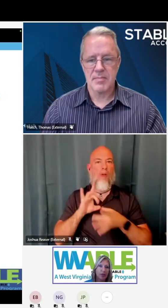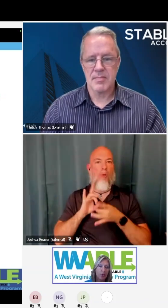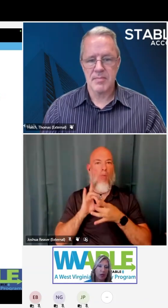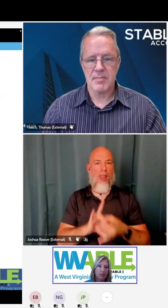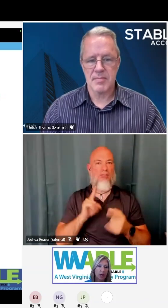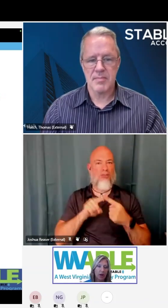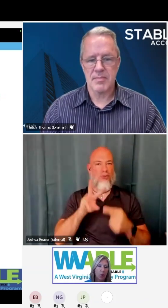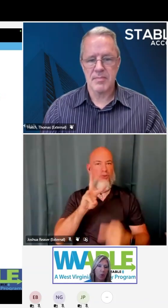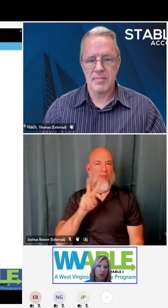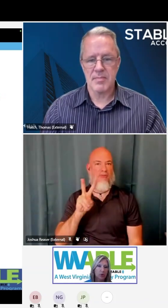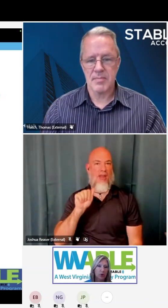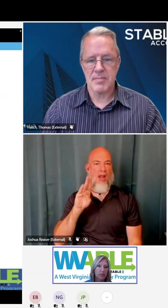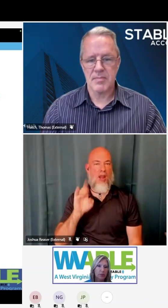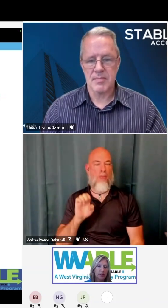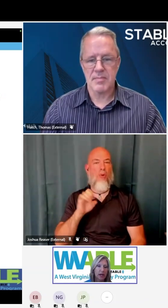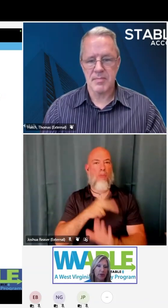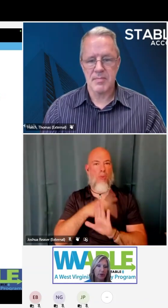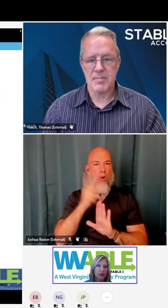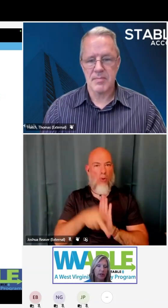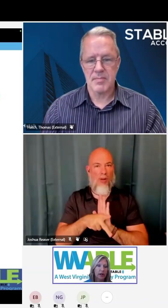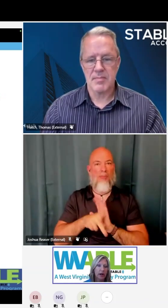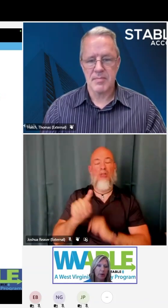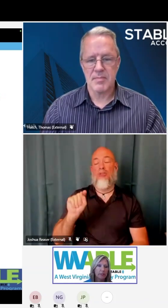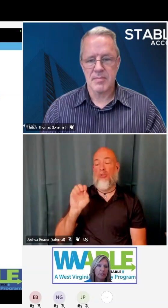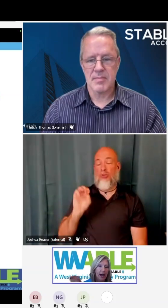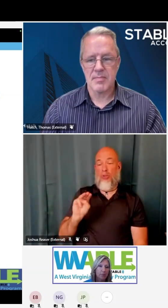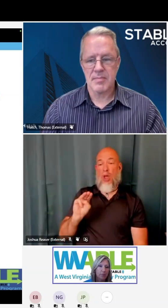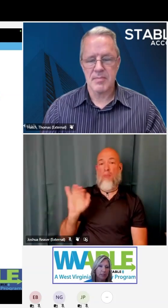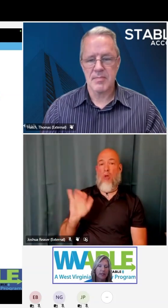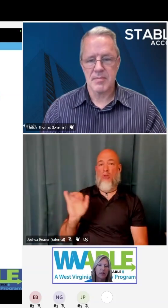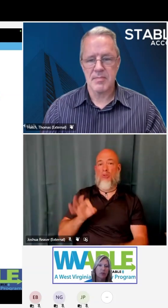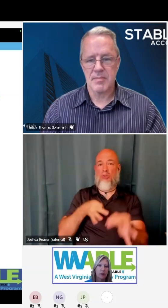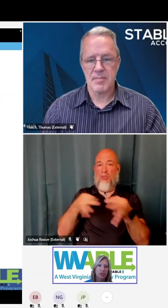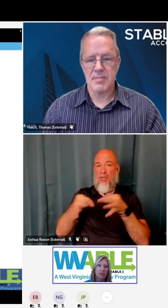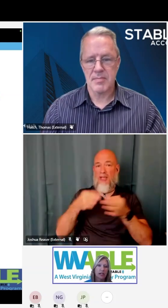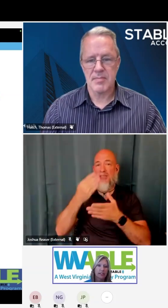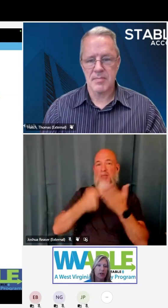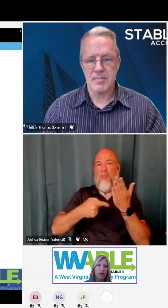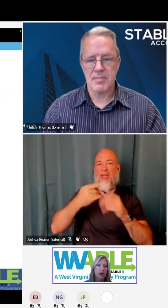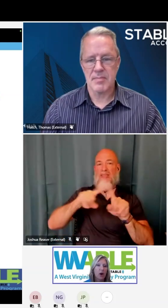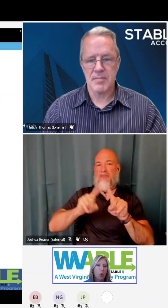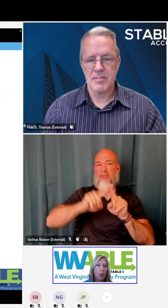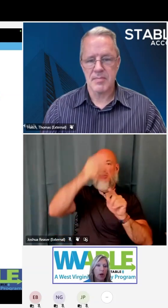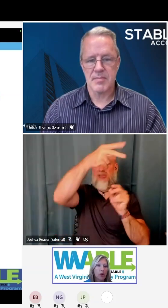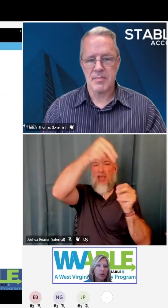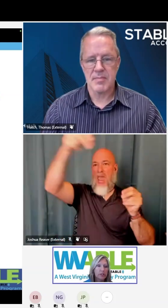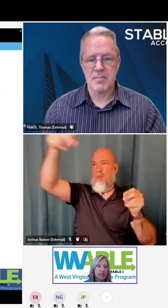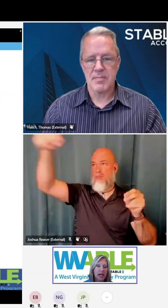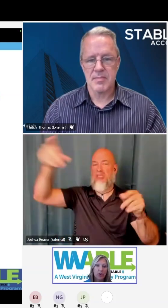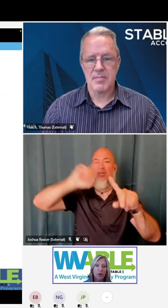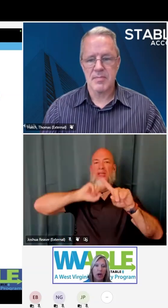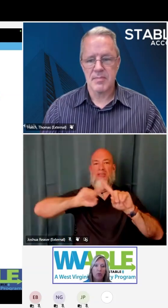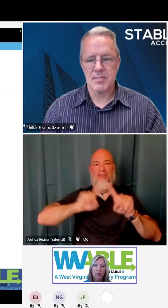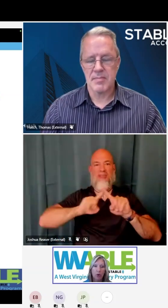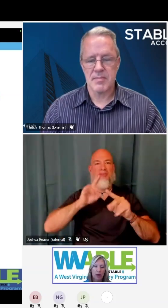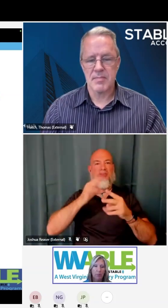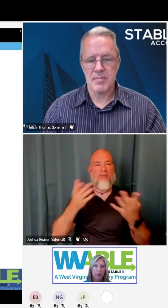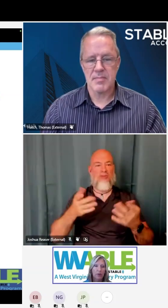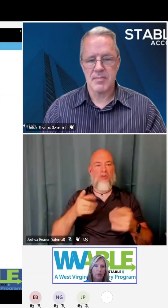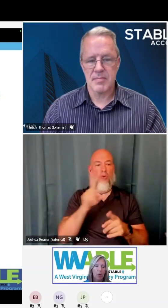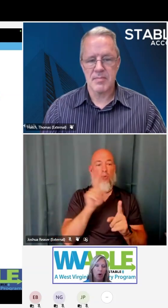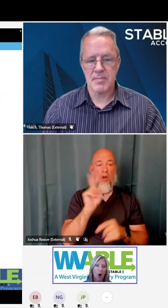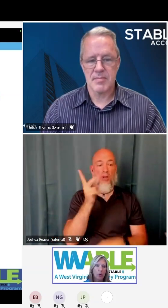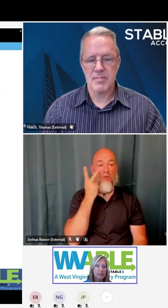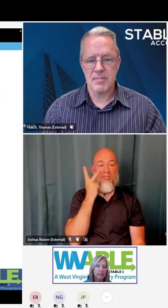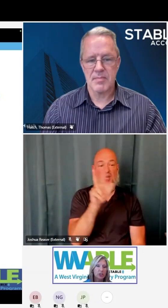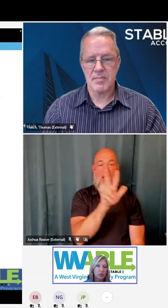program. Tom also kind of walked you through with some of the other tabs and the information that's there. Where you see a 304